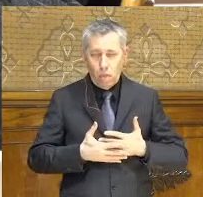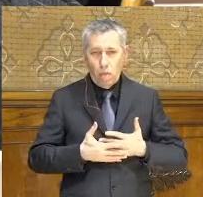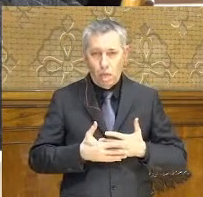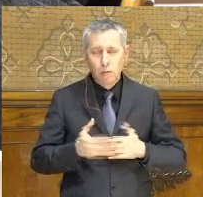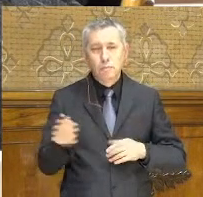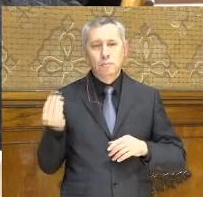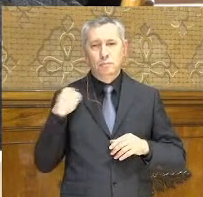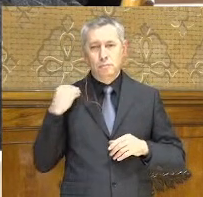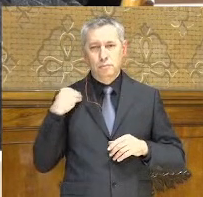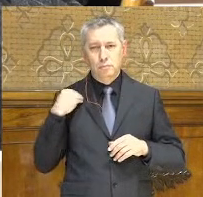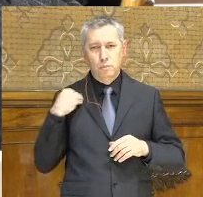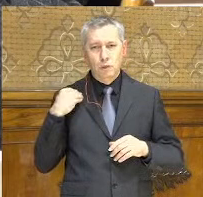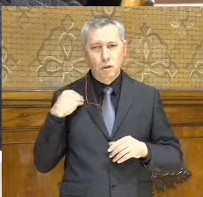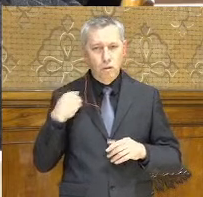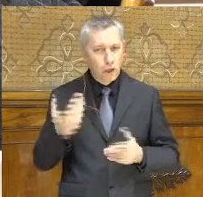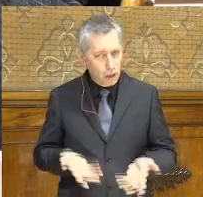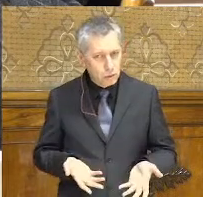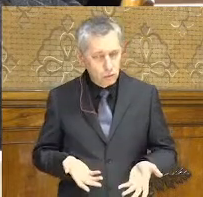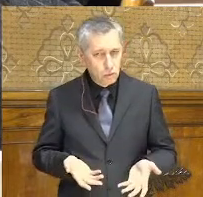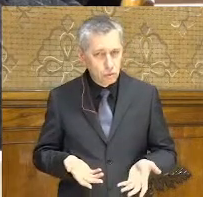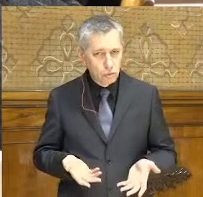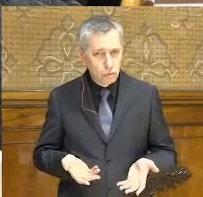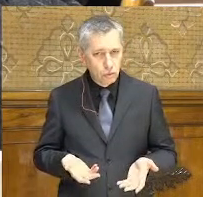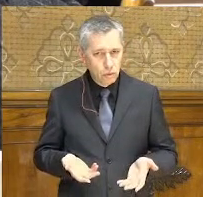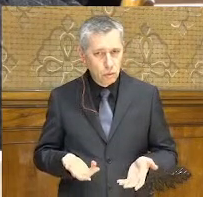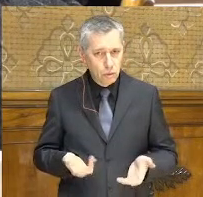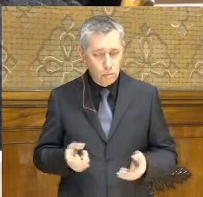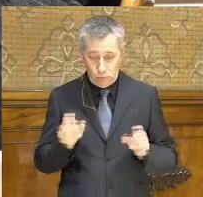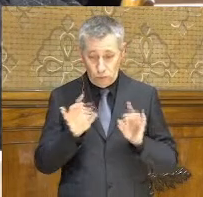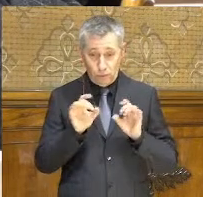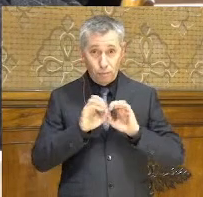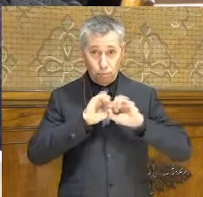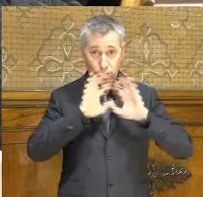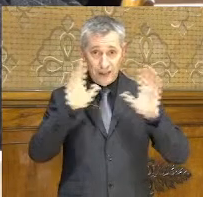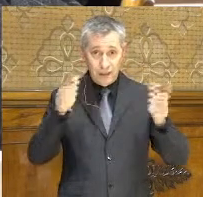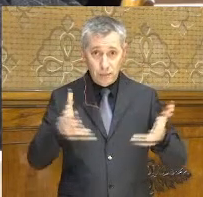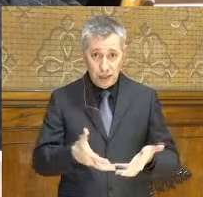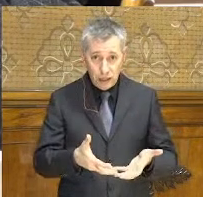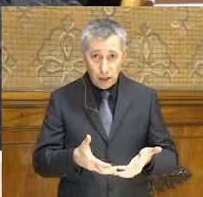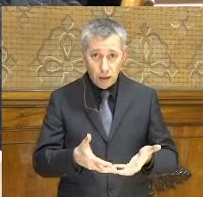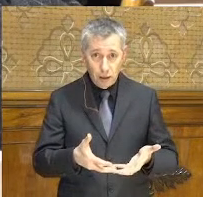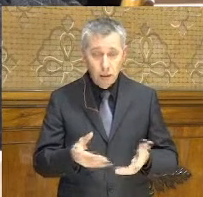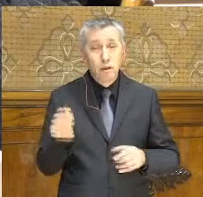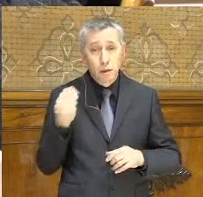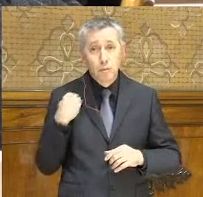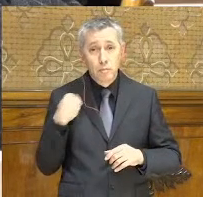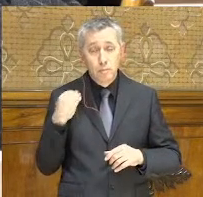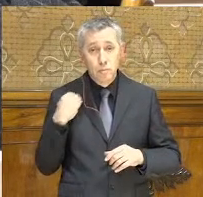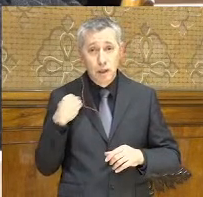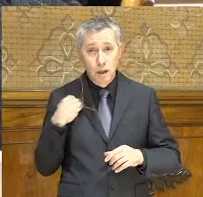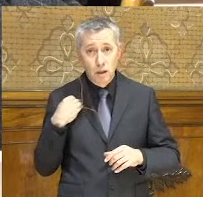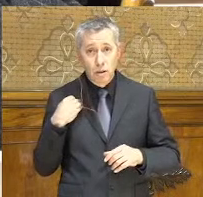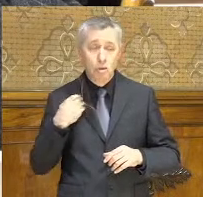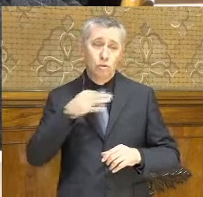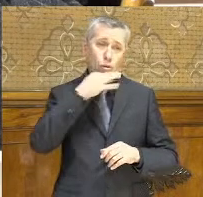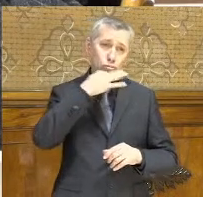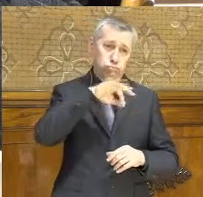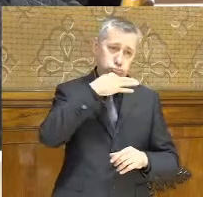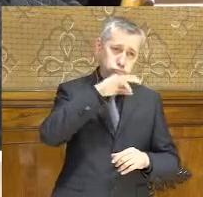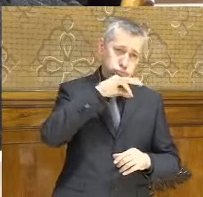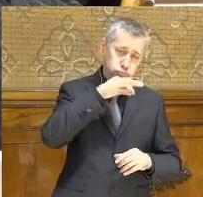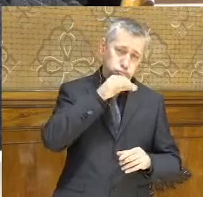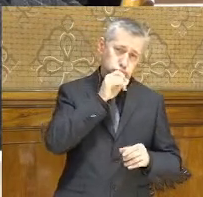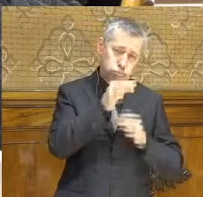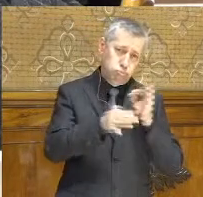middle of the pandemic, I had agreed to give a keynote, and The topic was, you know,